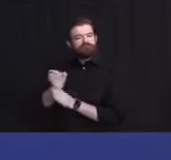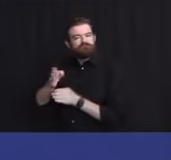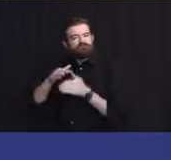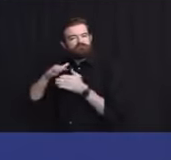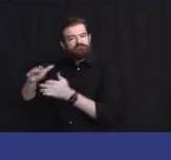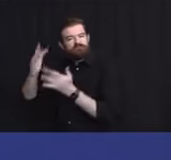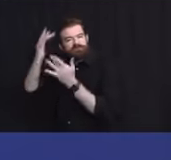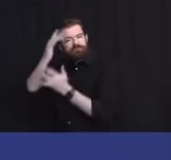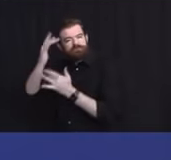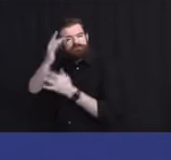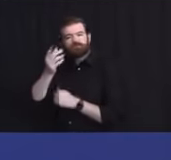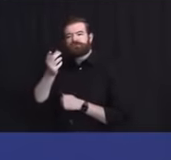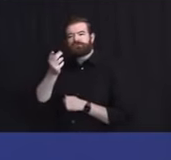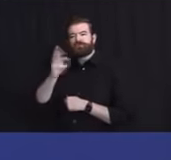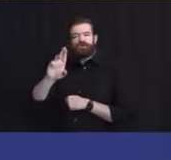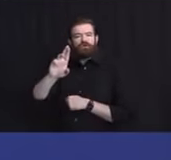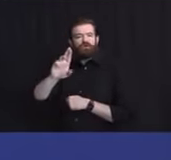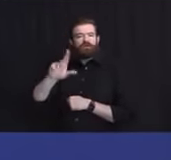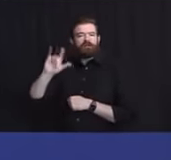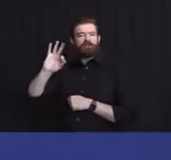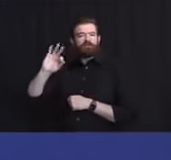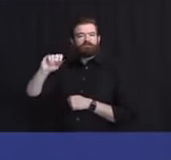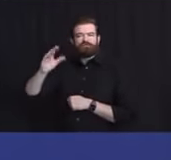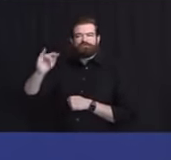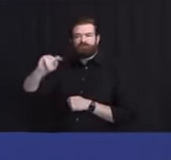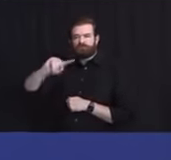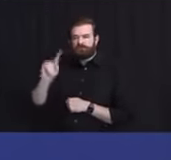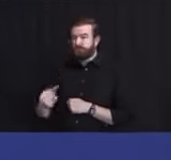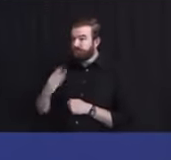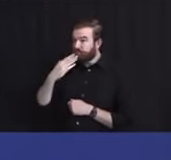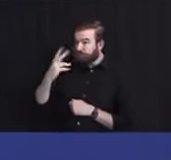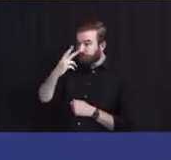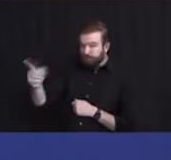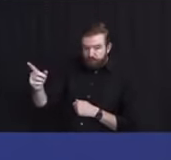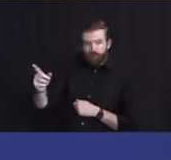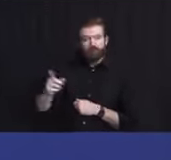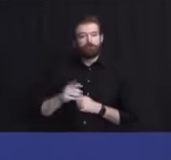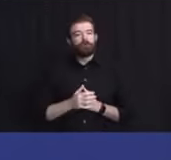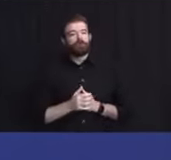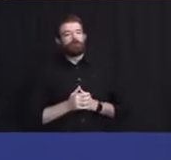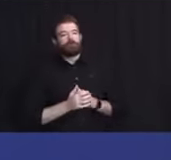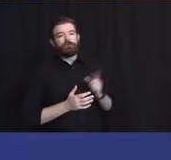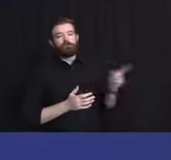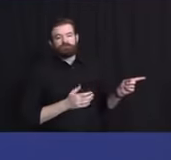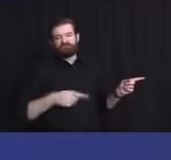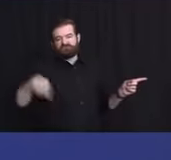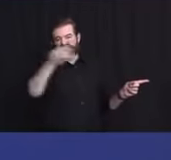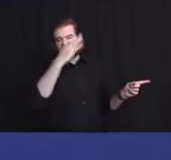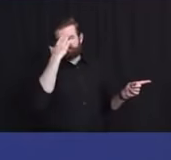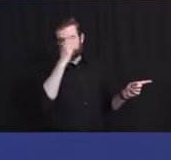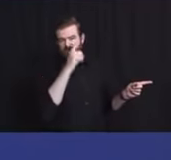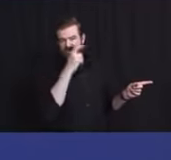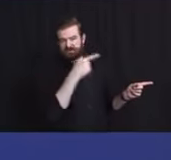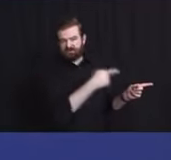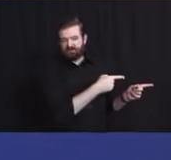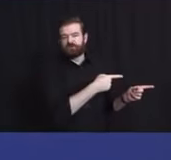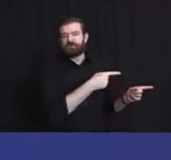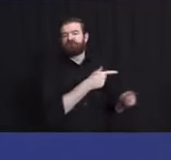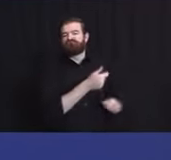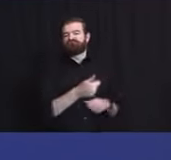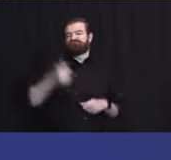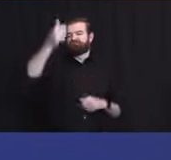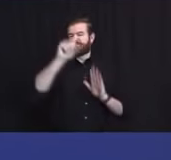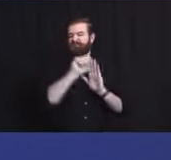Dr. Ed Lifshitz. Great to have you both. On my left is another guy who needs no introduction, the Superintendent of the State Police, Colonel